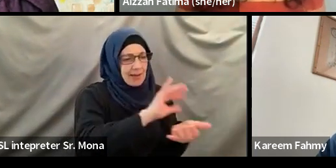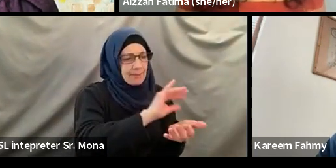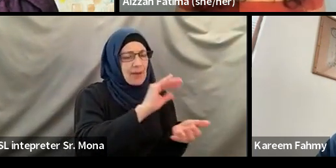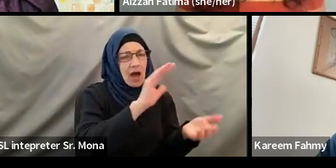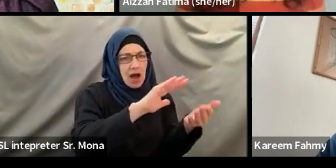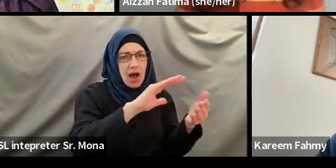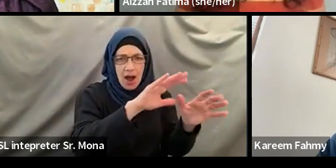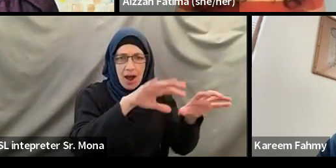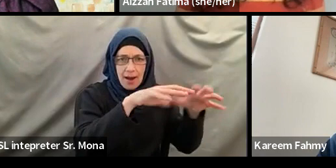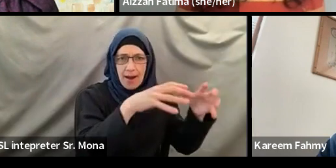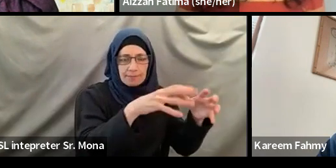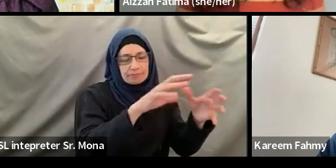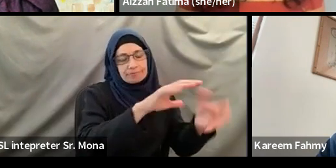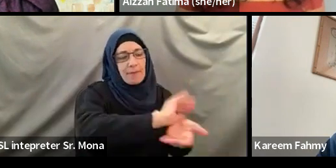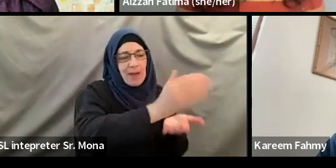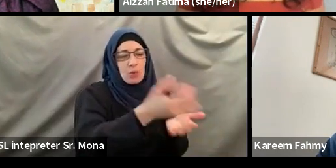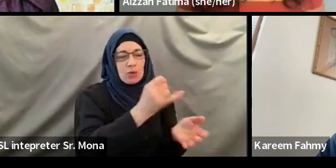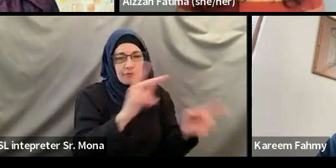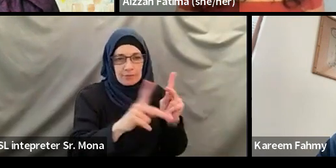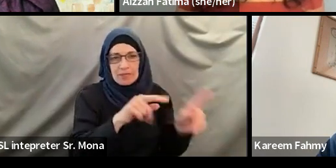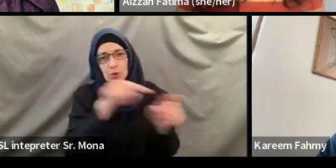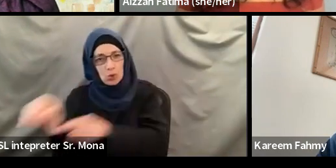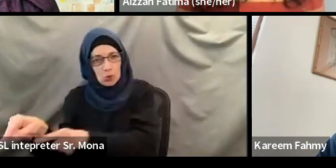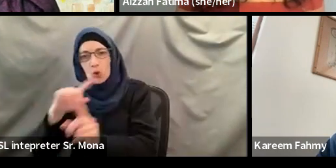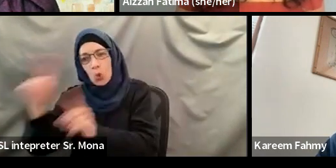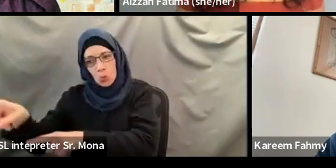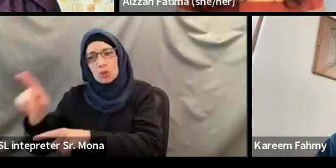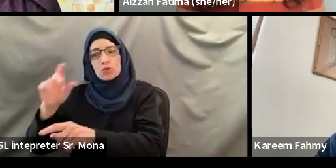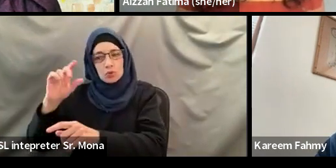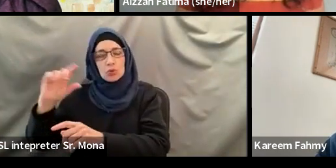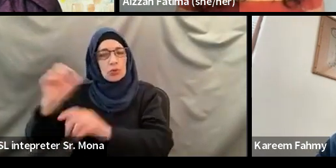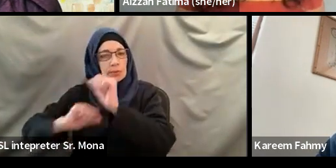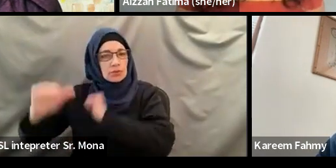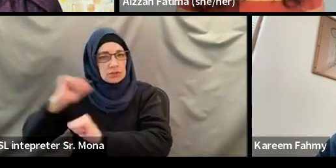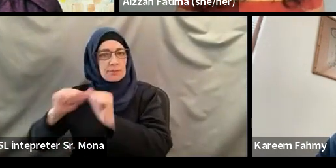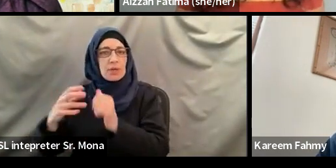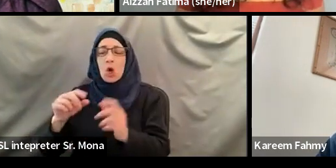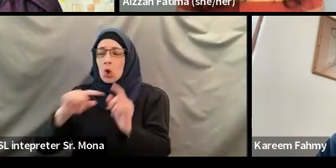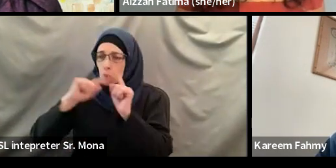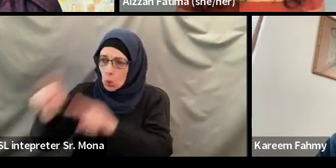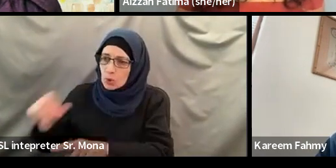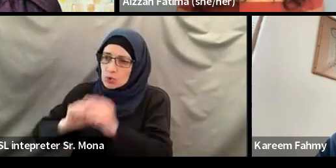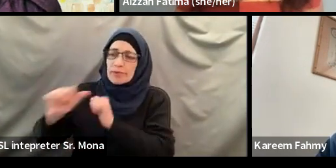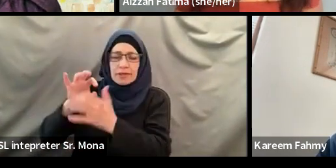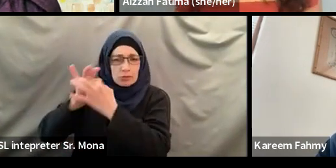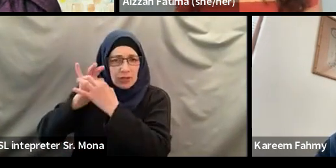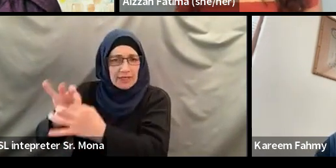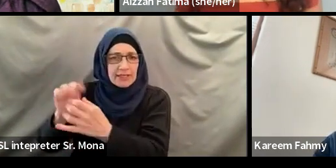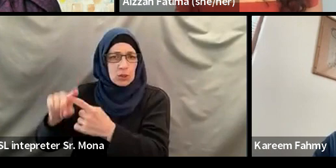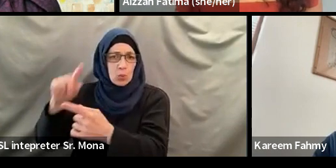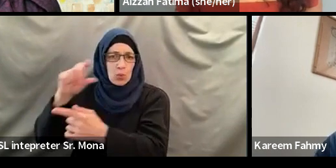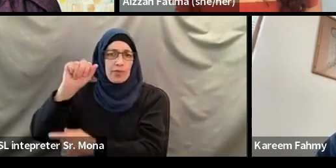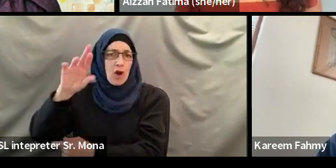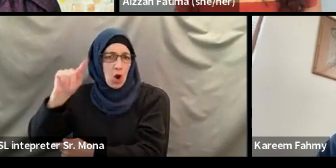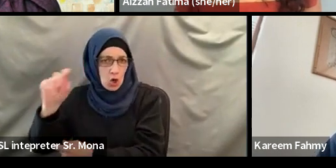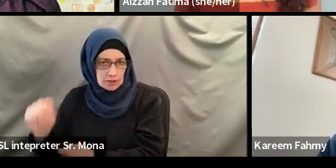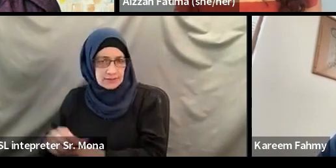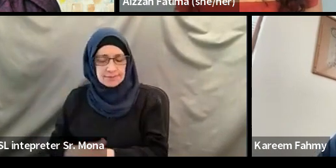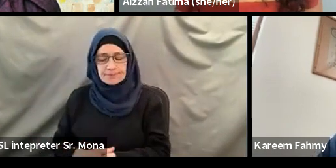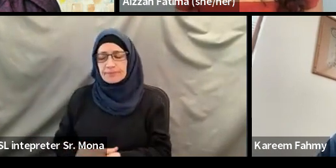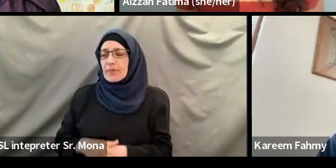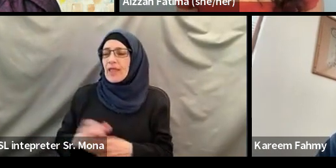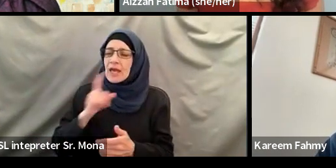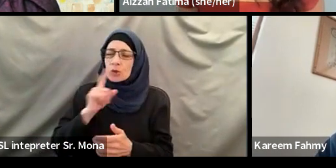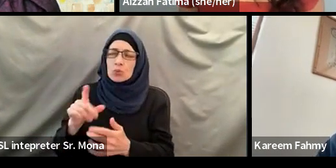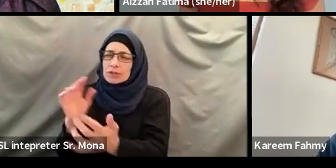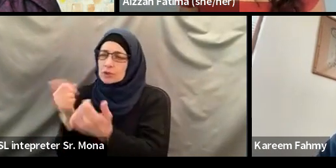inculcating a greater culture of going to the theater and engaging with the arts and really even reaching out to